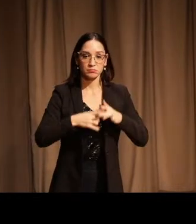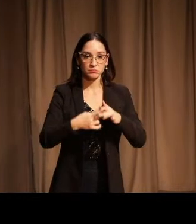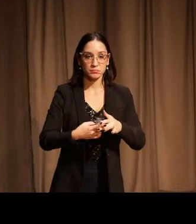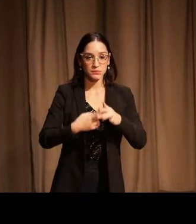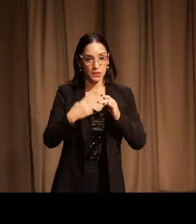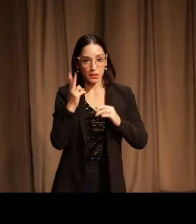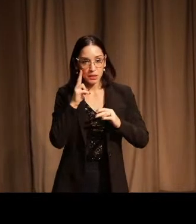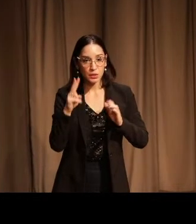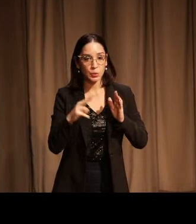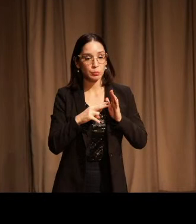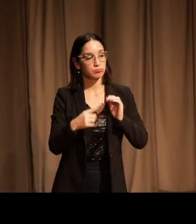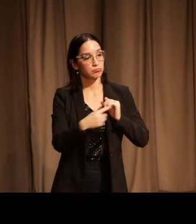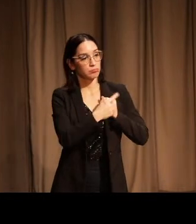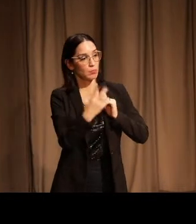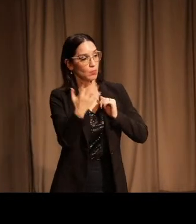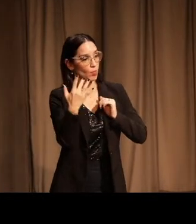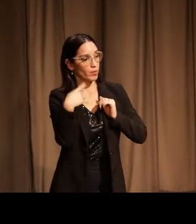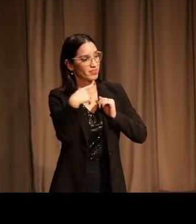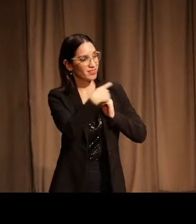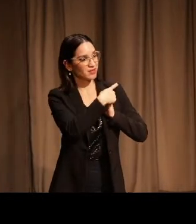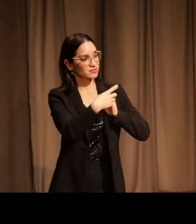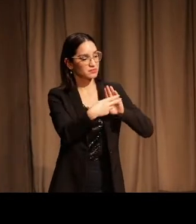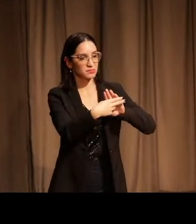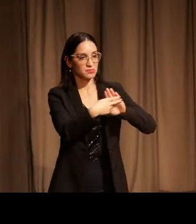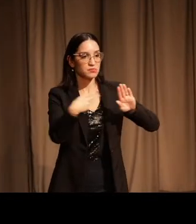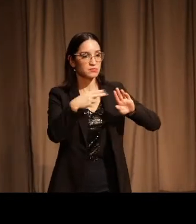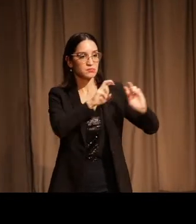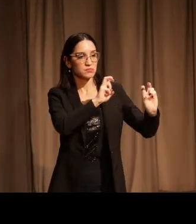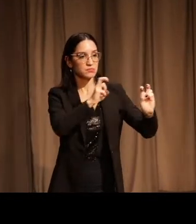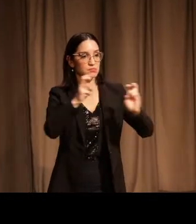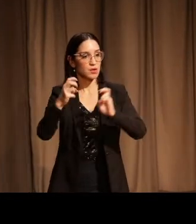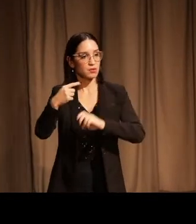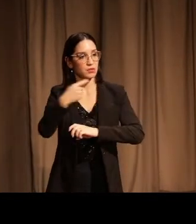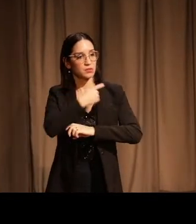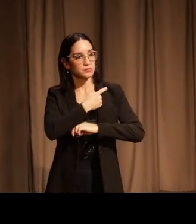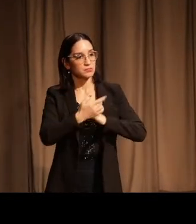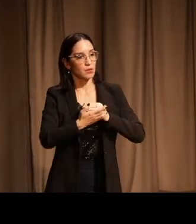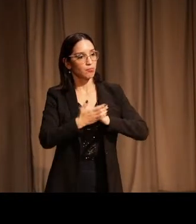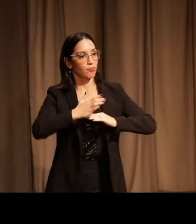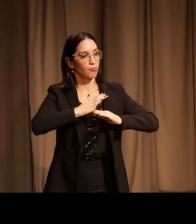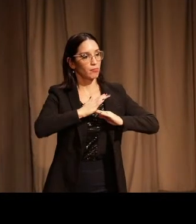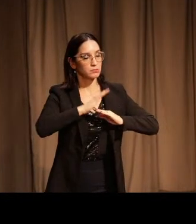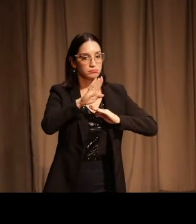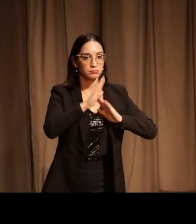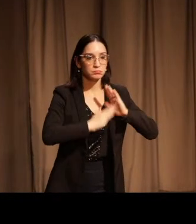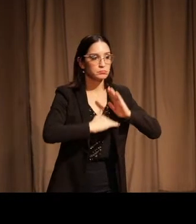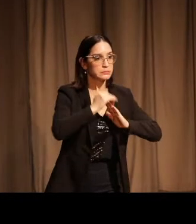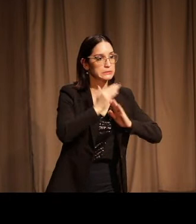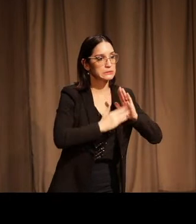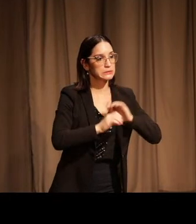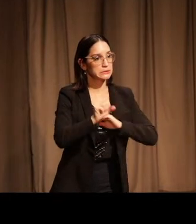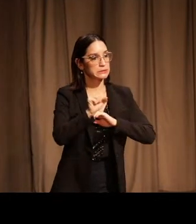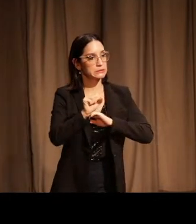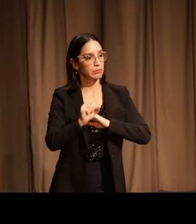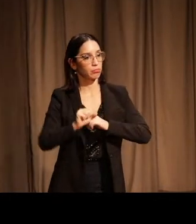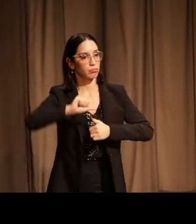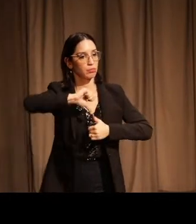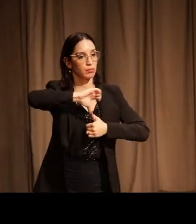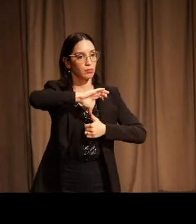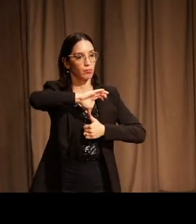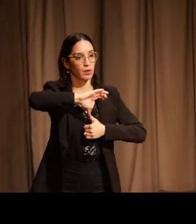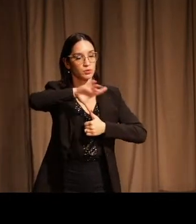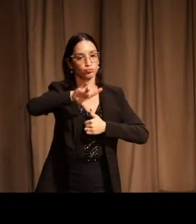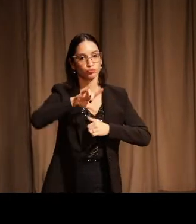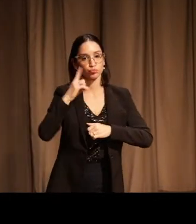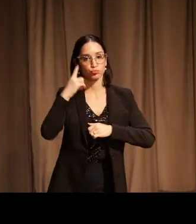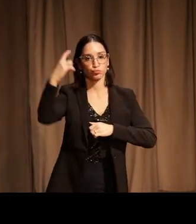because it also bears the title of the exhibition. This is the main painting. The title is The South American Dream, the same as